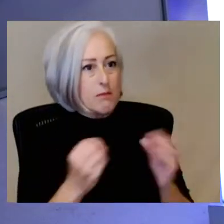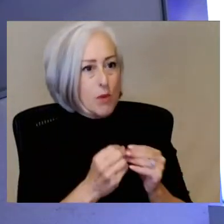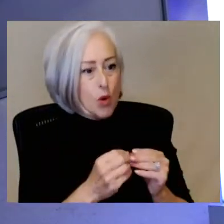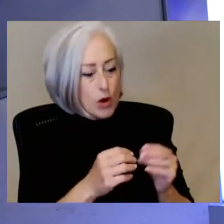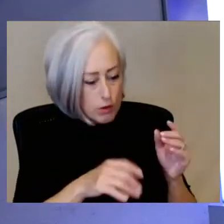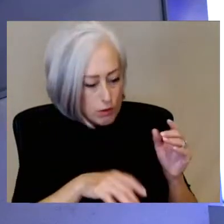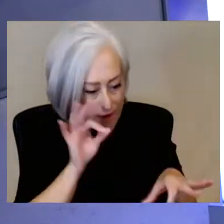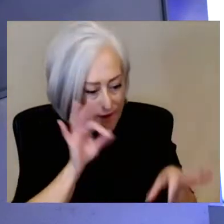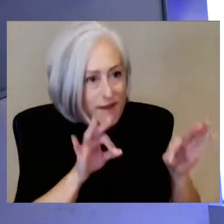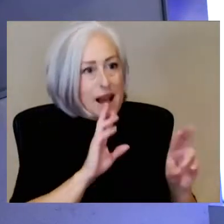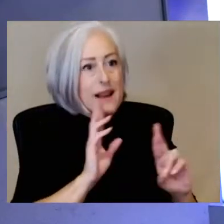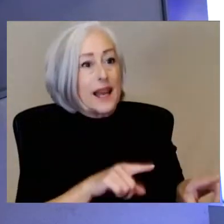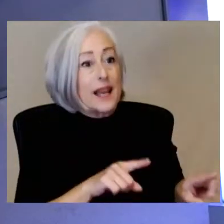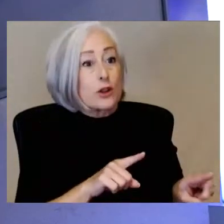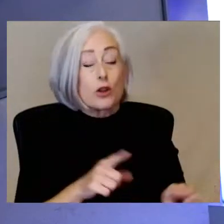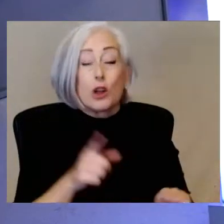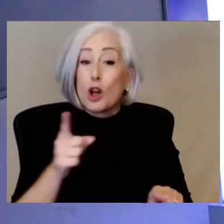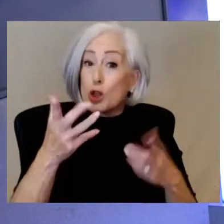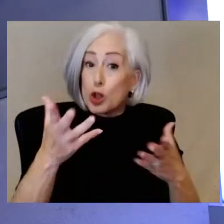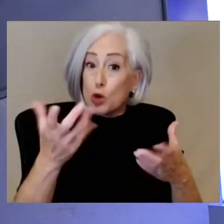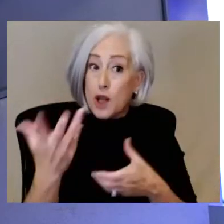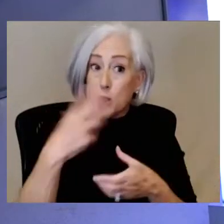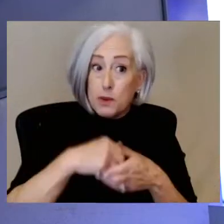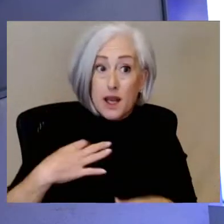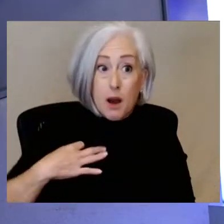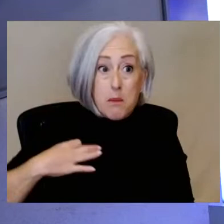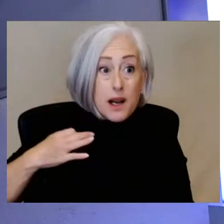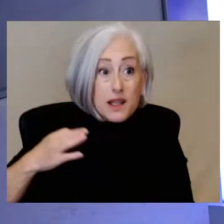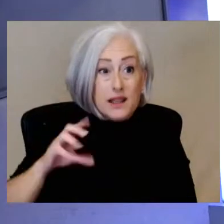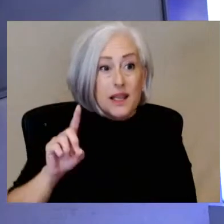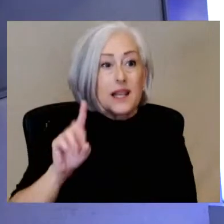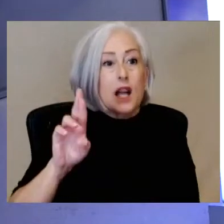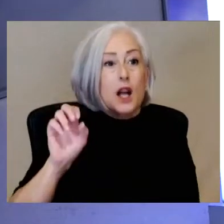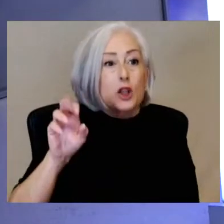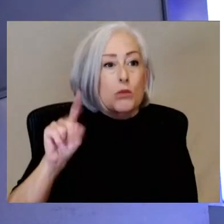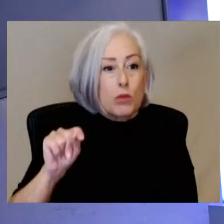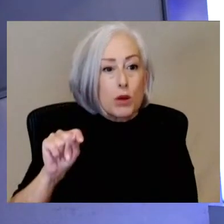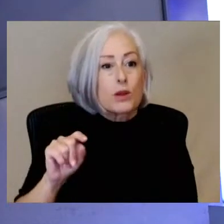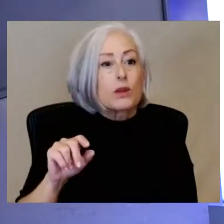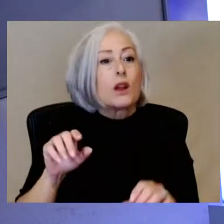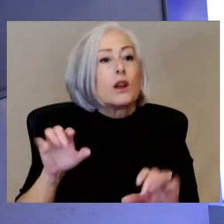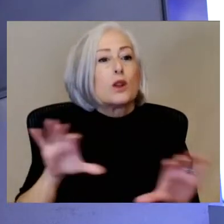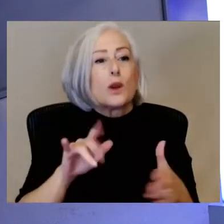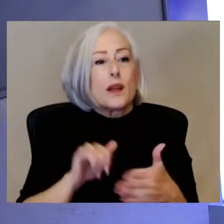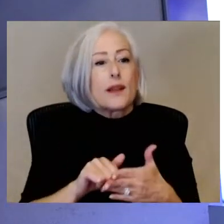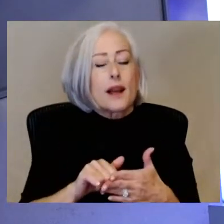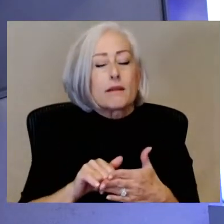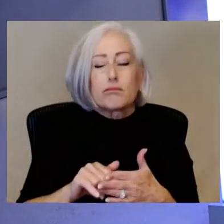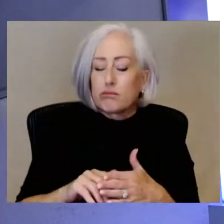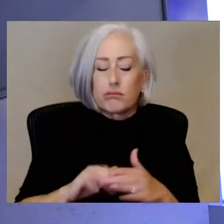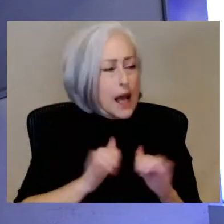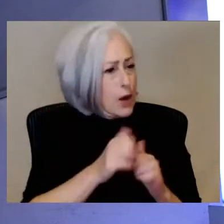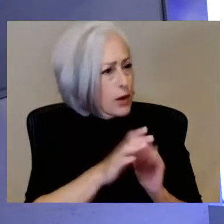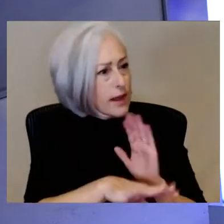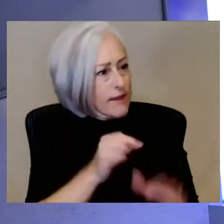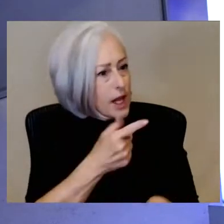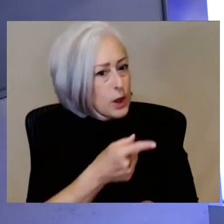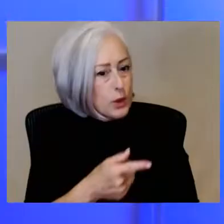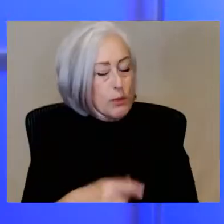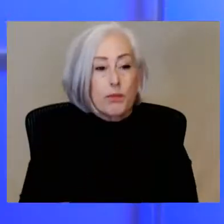If you want to be a participant in the research trials Dr. Burns and his teams are conducting, how can they find you? Well, you can find our